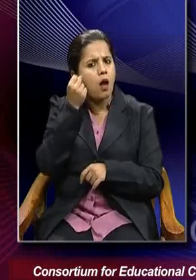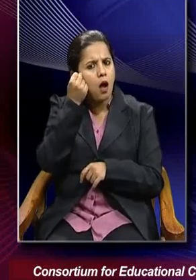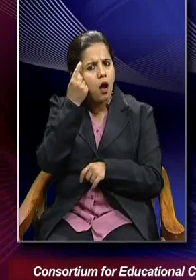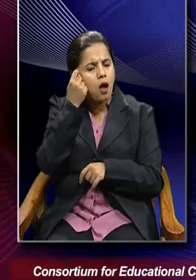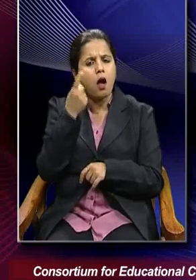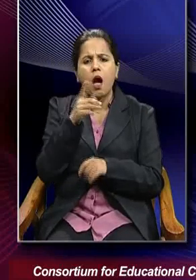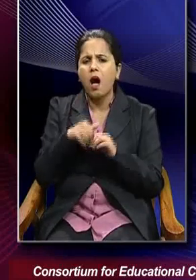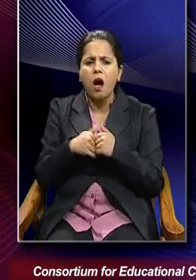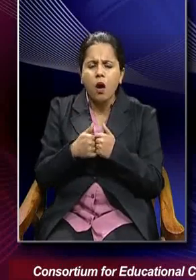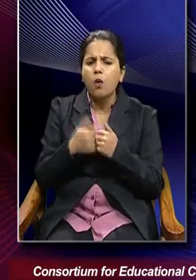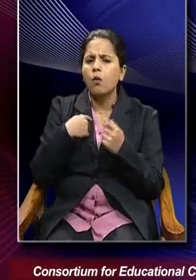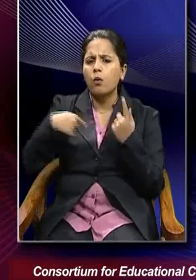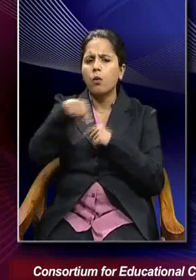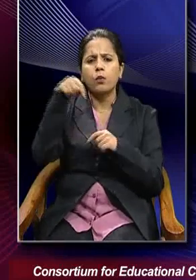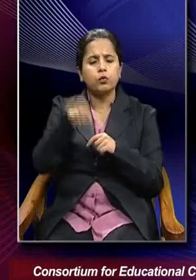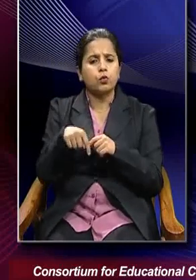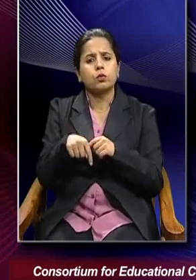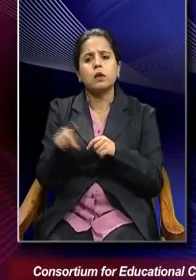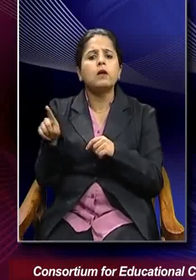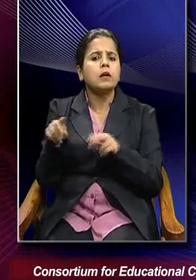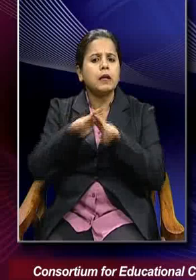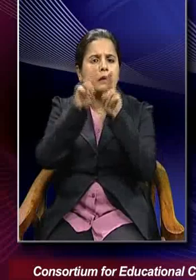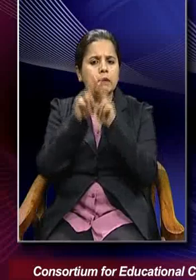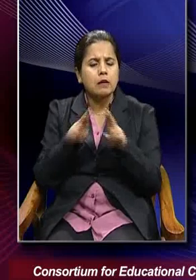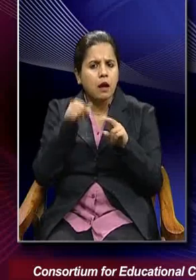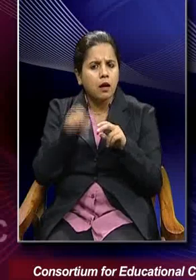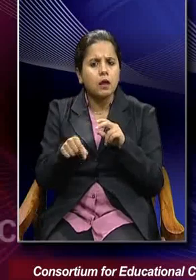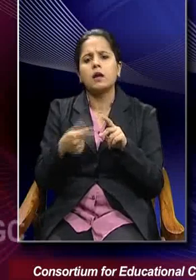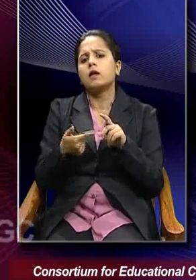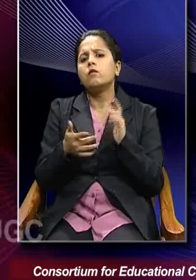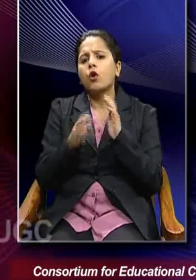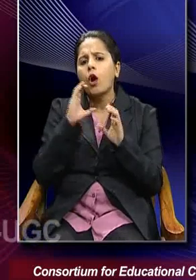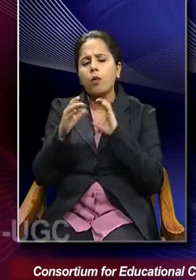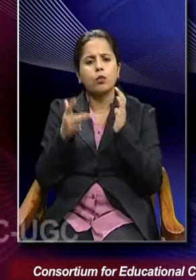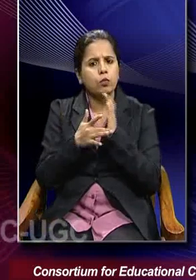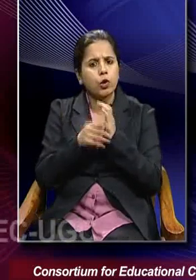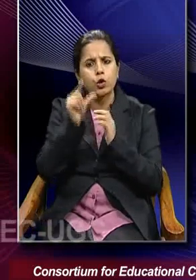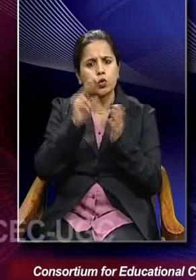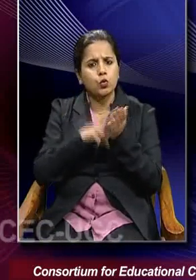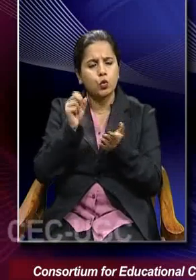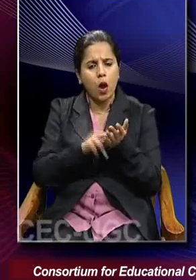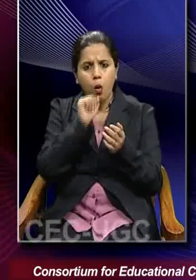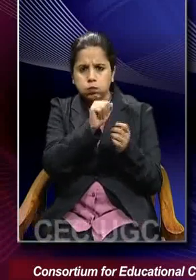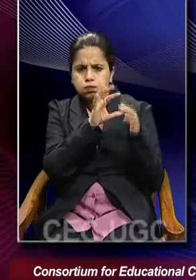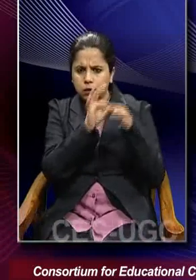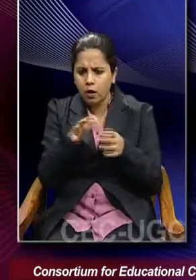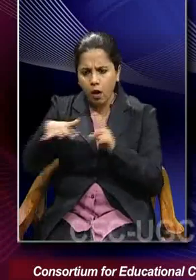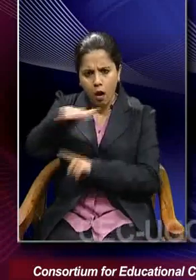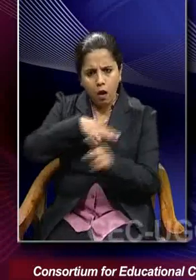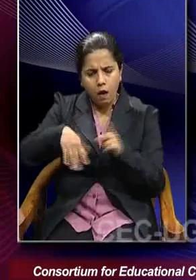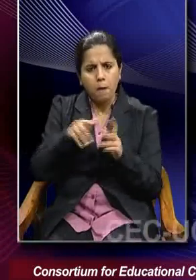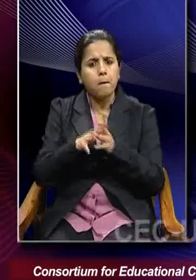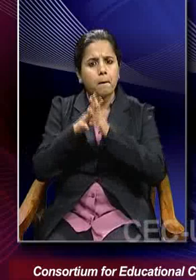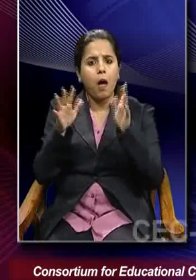that how today International Telecommunication Union and its related areas are having a